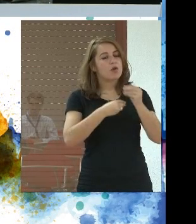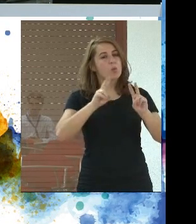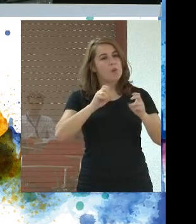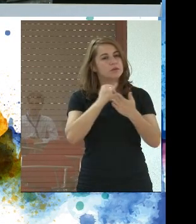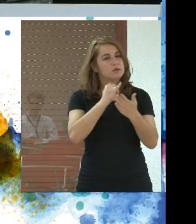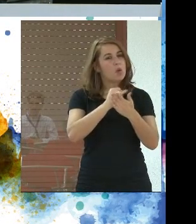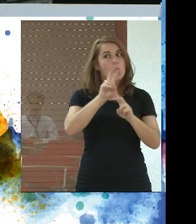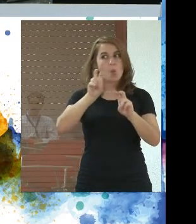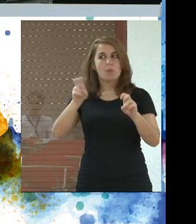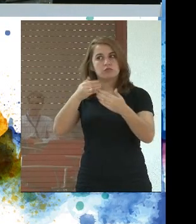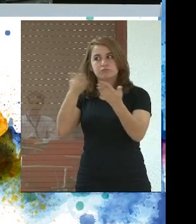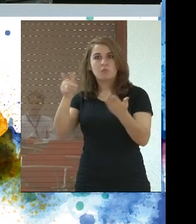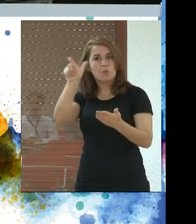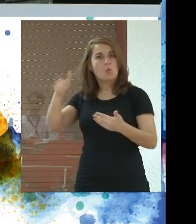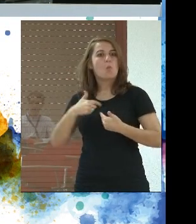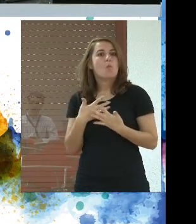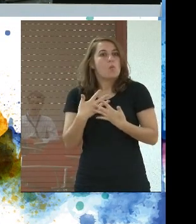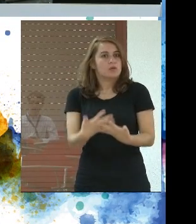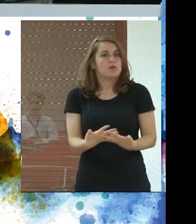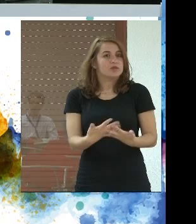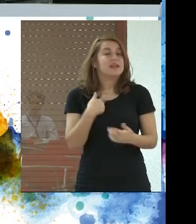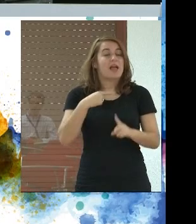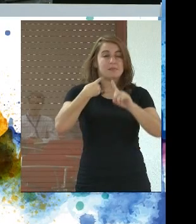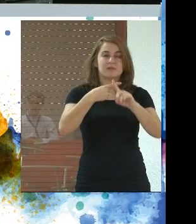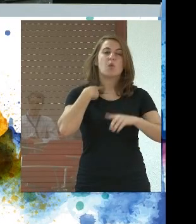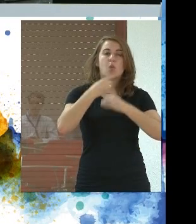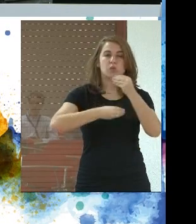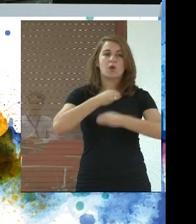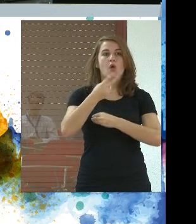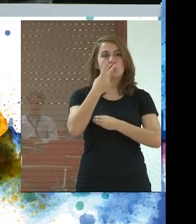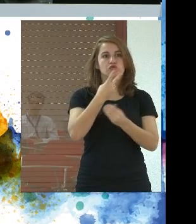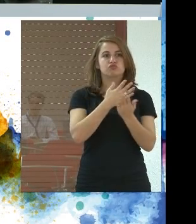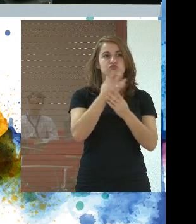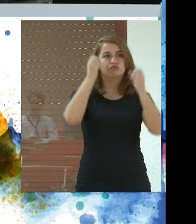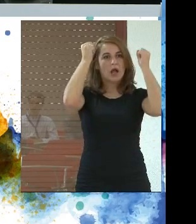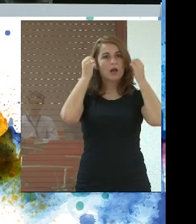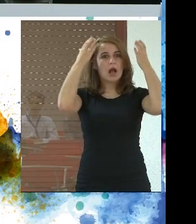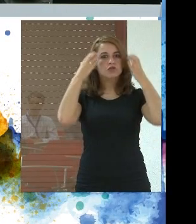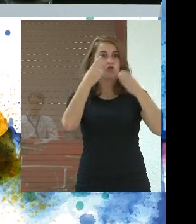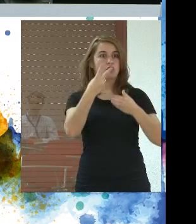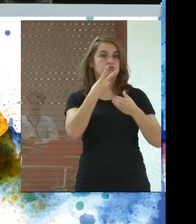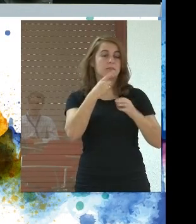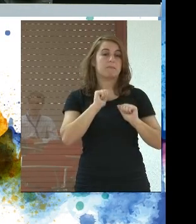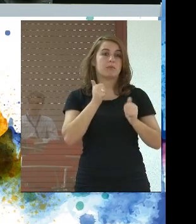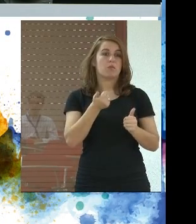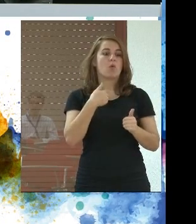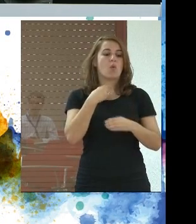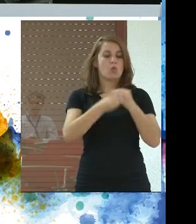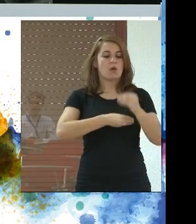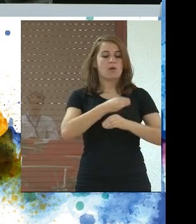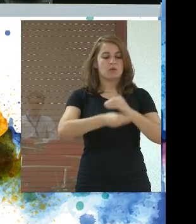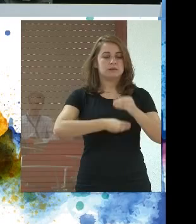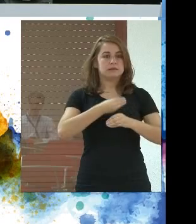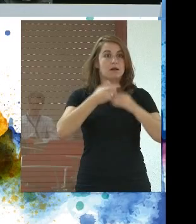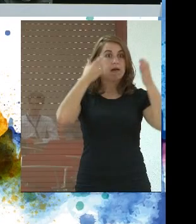What we need now is to carry out new experiments with new volunteers using 2 helmets.